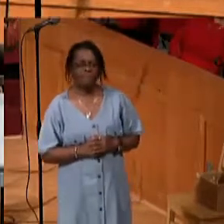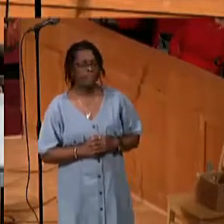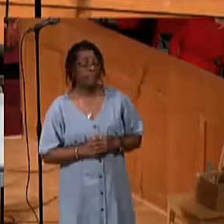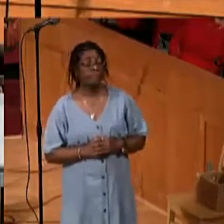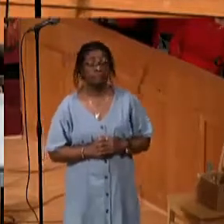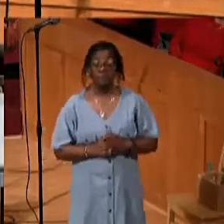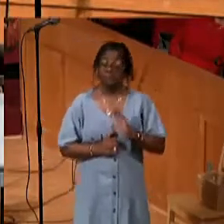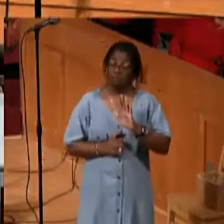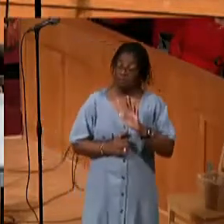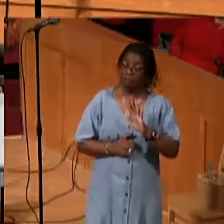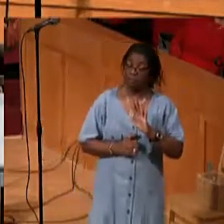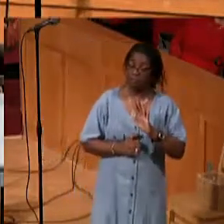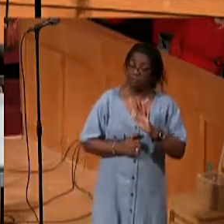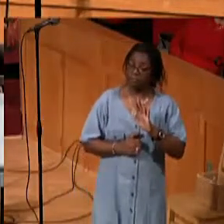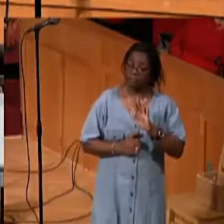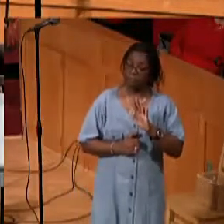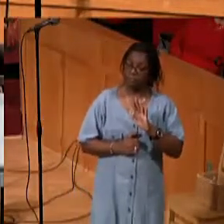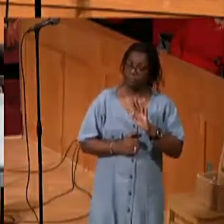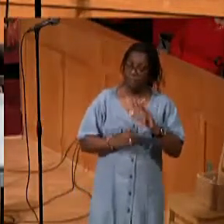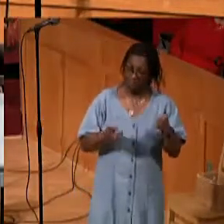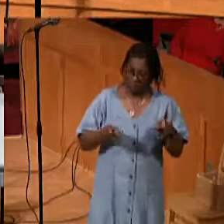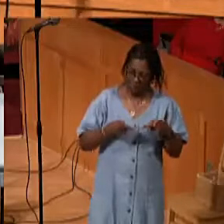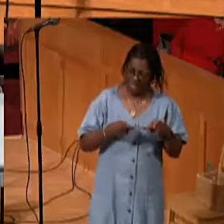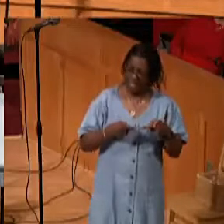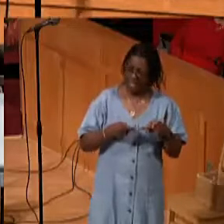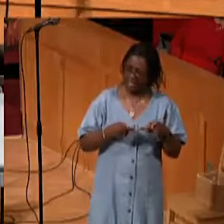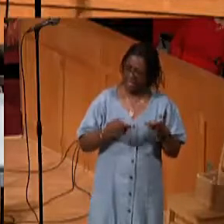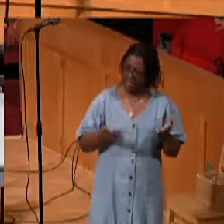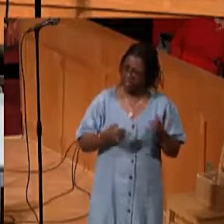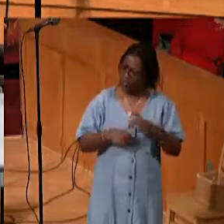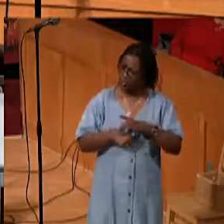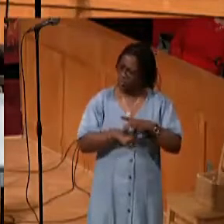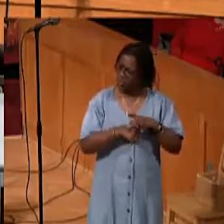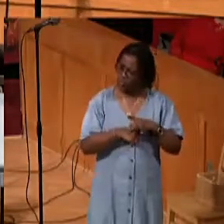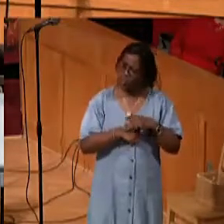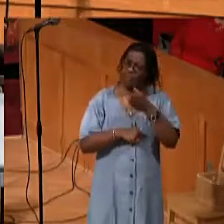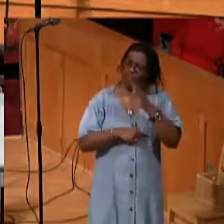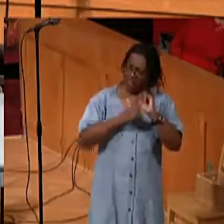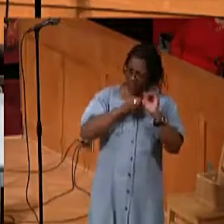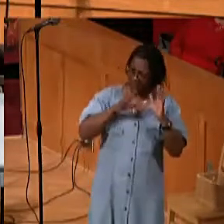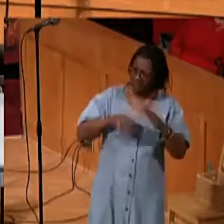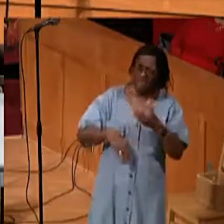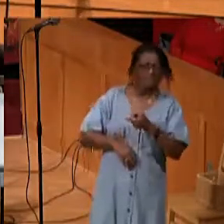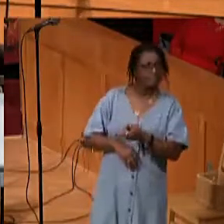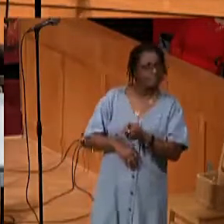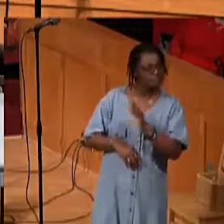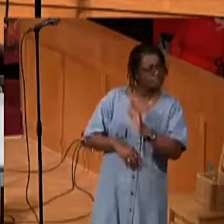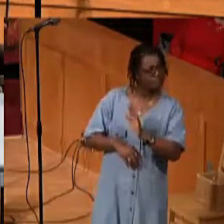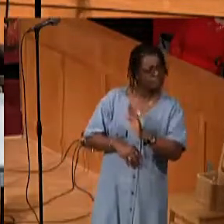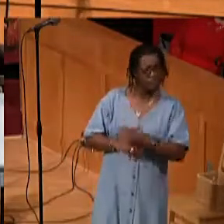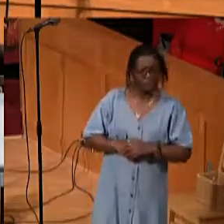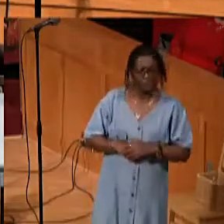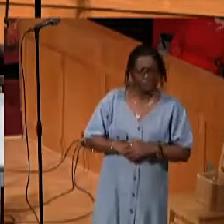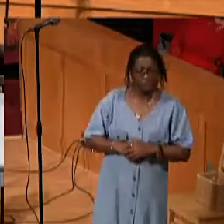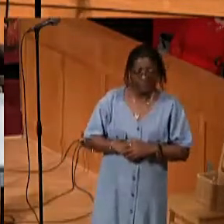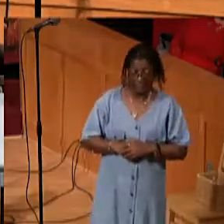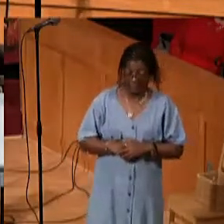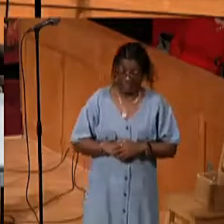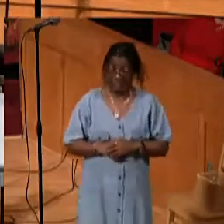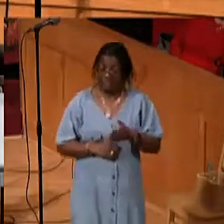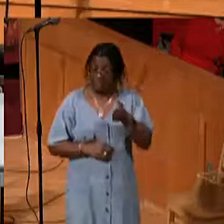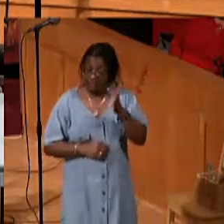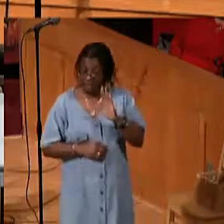in the earth. The reality is he has blessed her. And whenever God chooses you over anybody else,